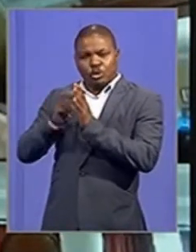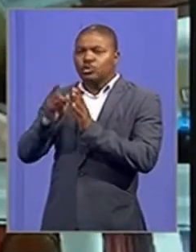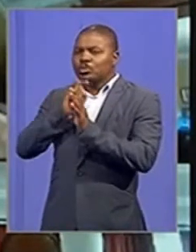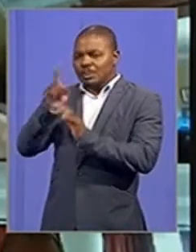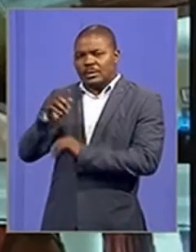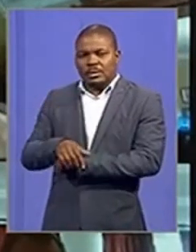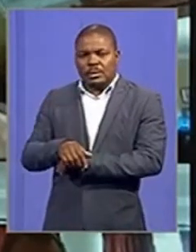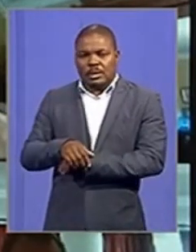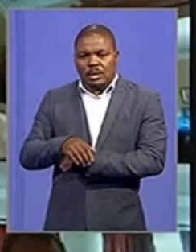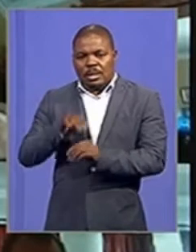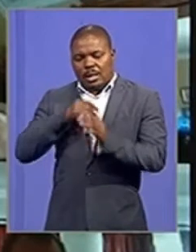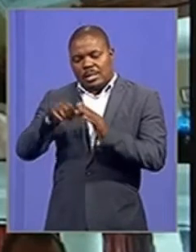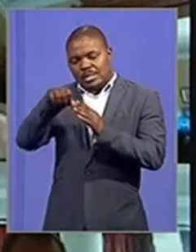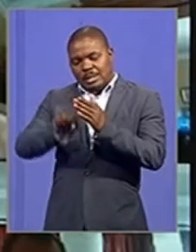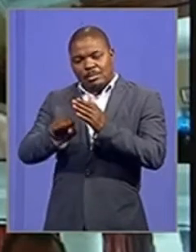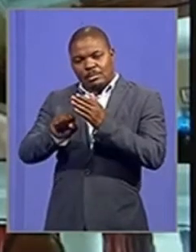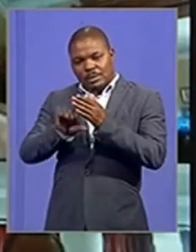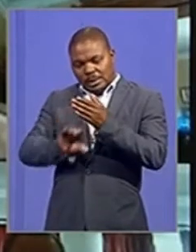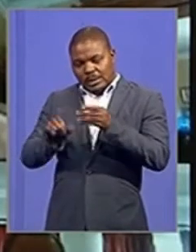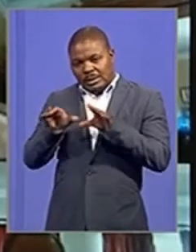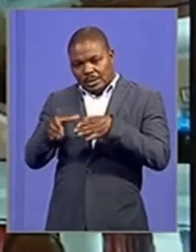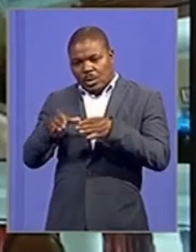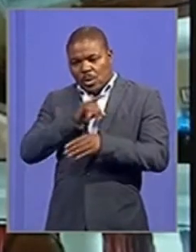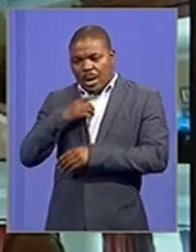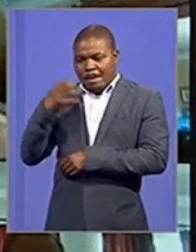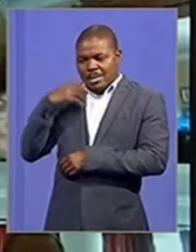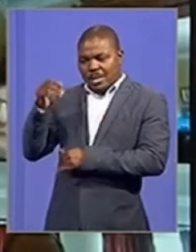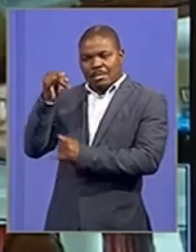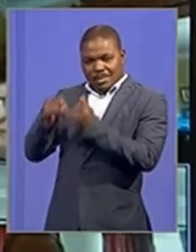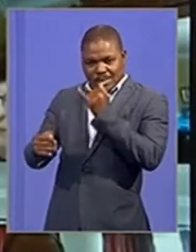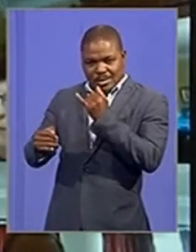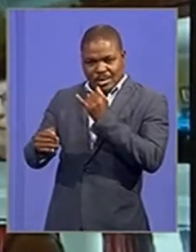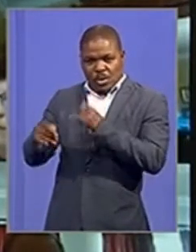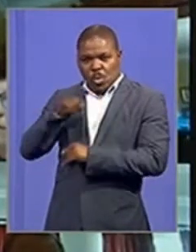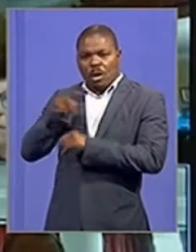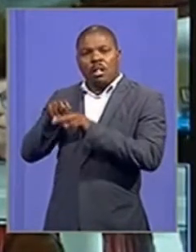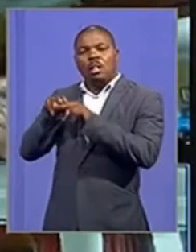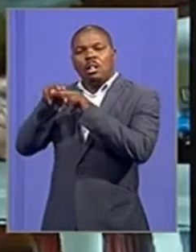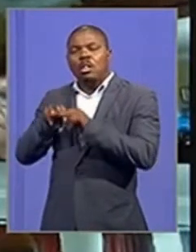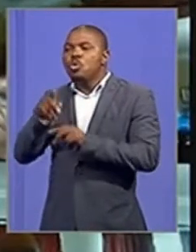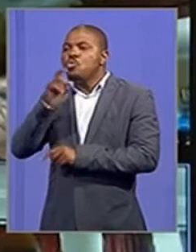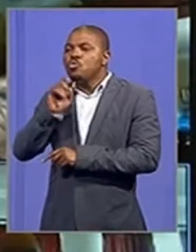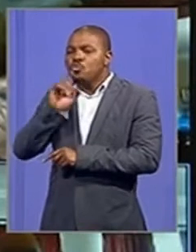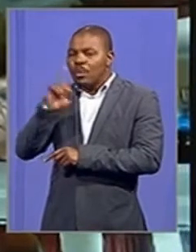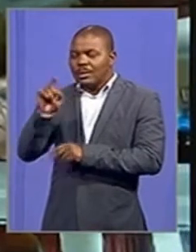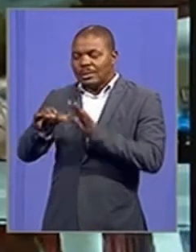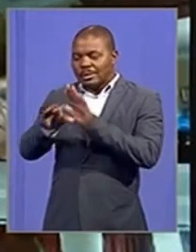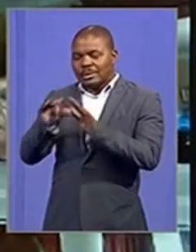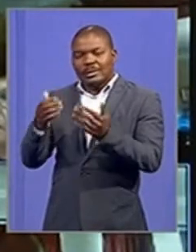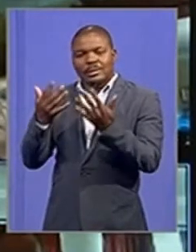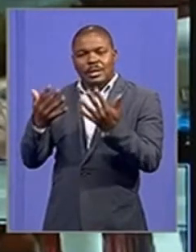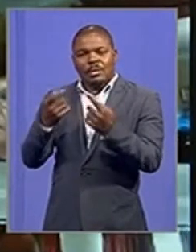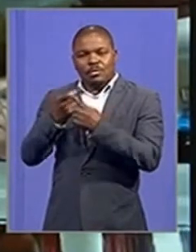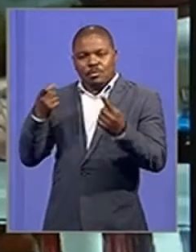the subsections, including the fact that the minister made a mistake in law by relying on Section 10